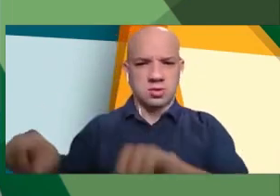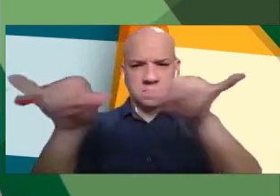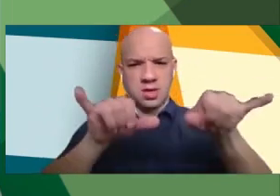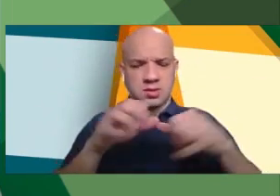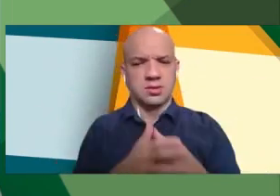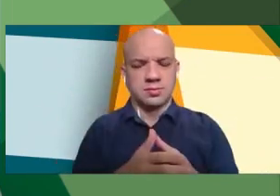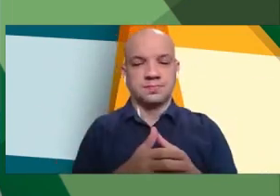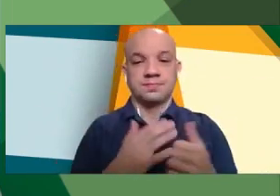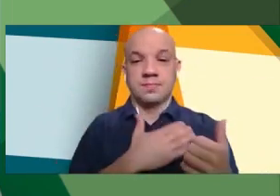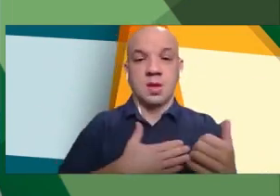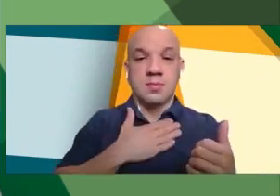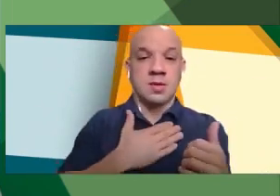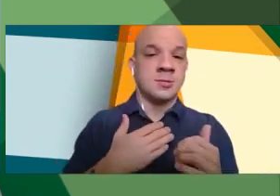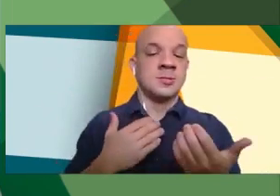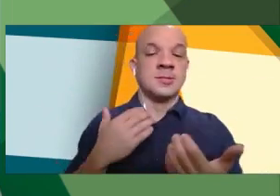Please be aware